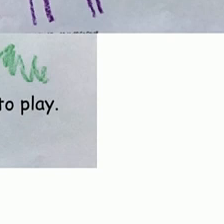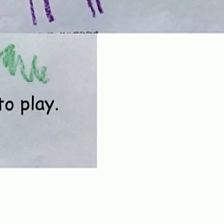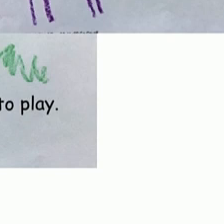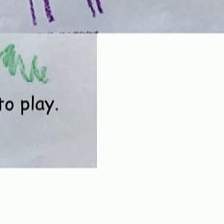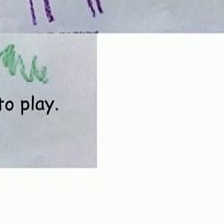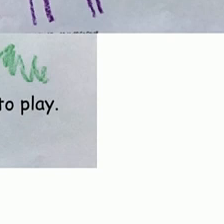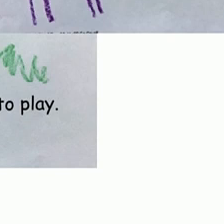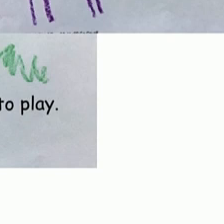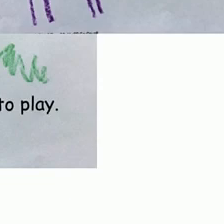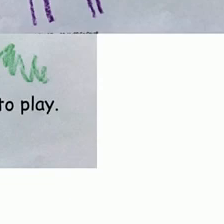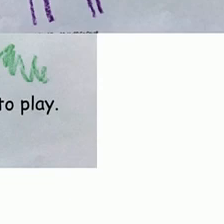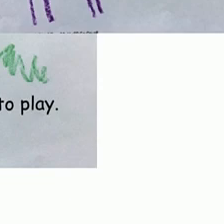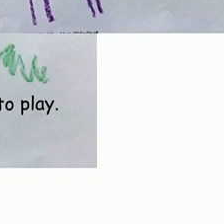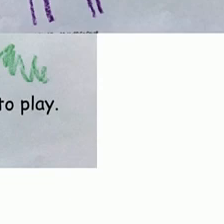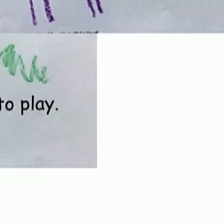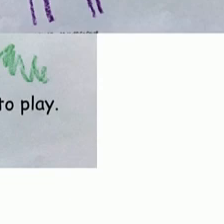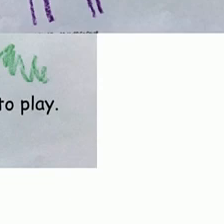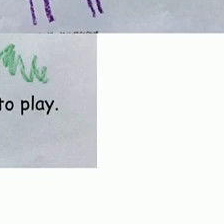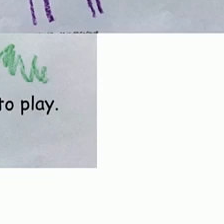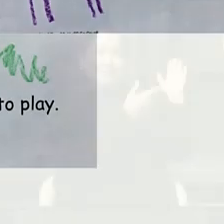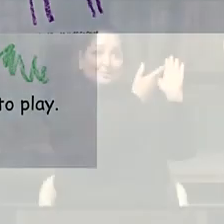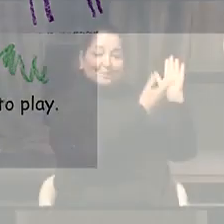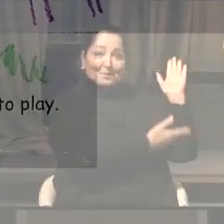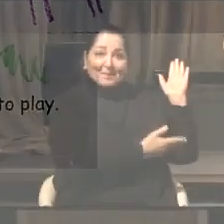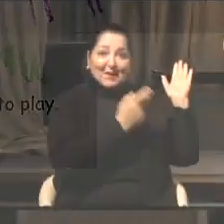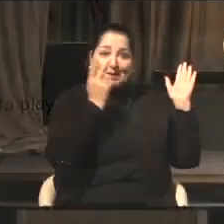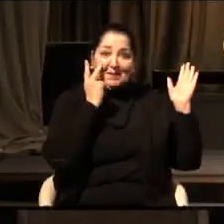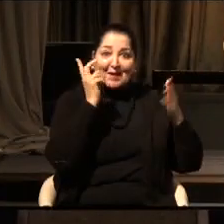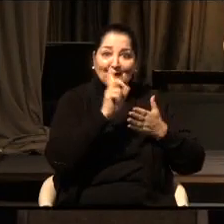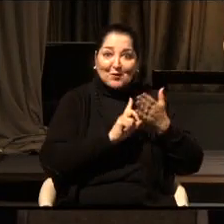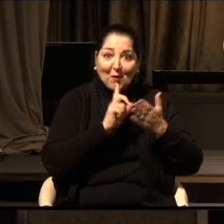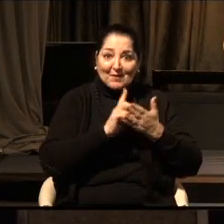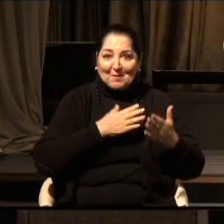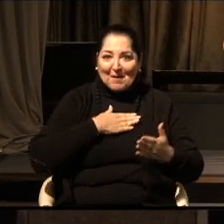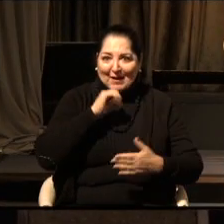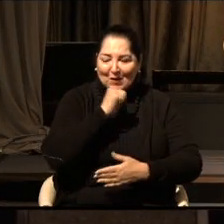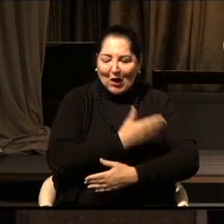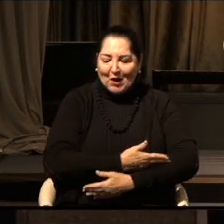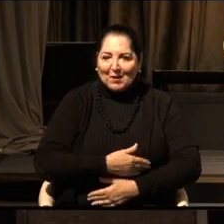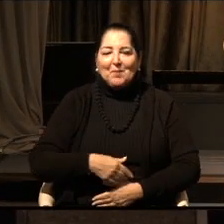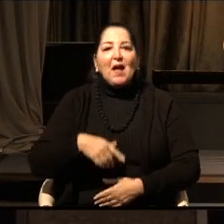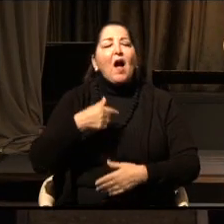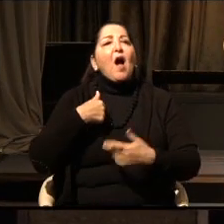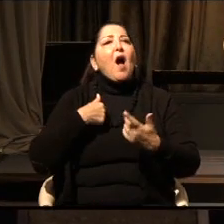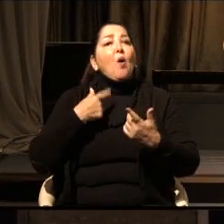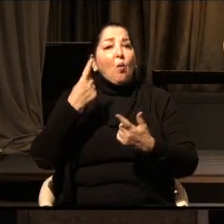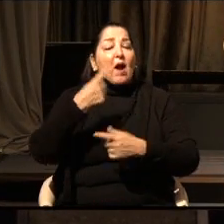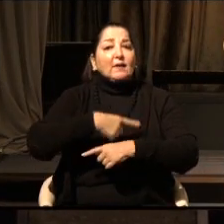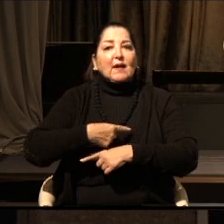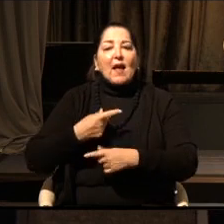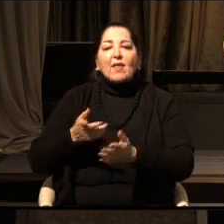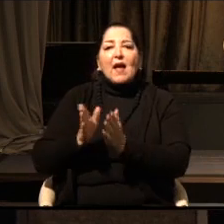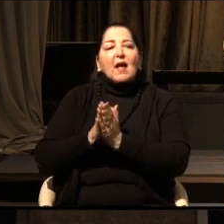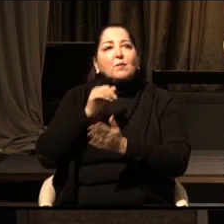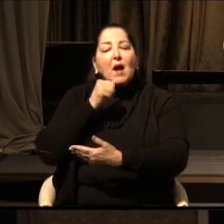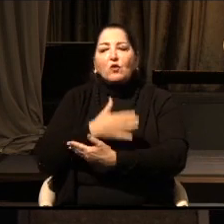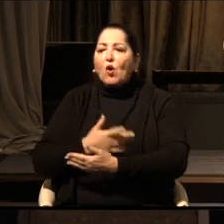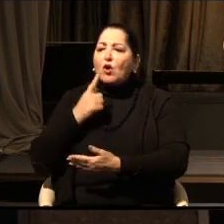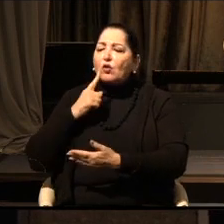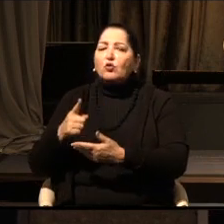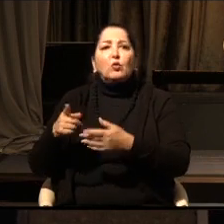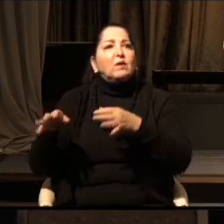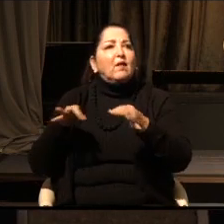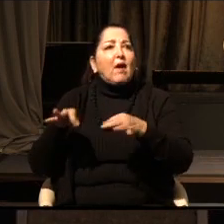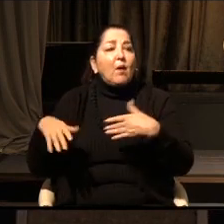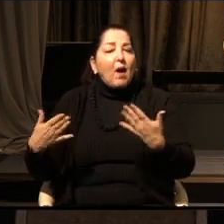drawings. I realized that in her class, my daughter was being asked to define community. And it struck me how the idea of community